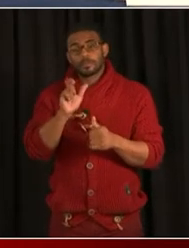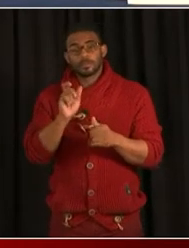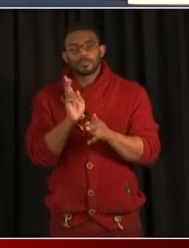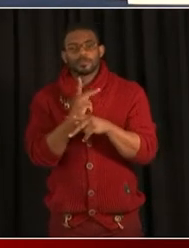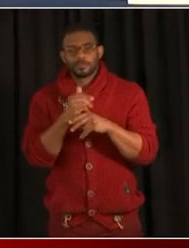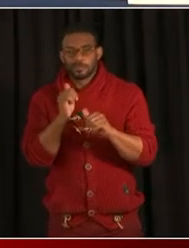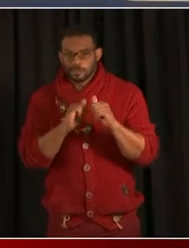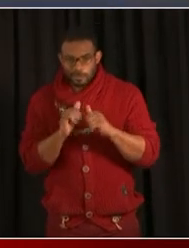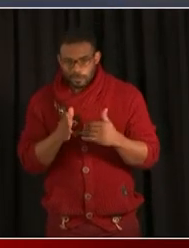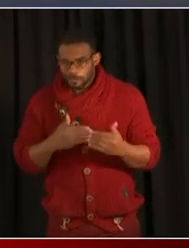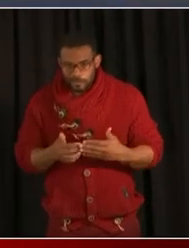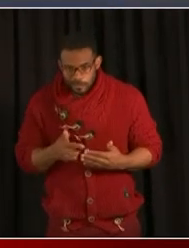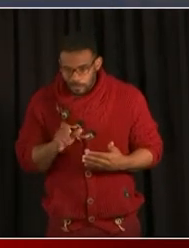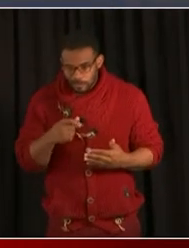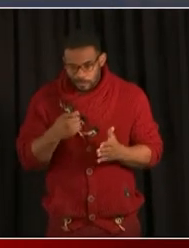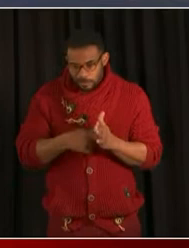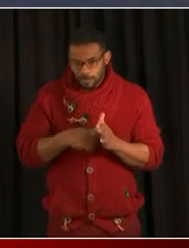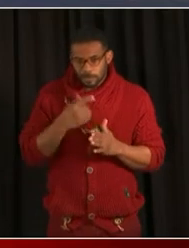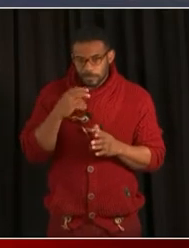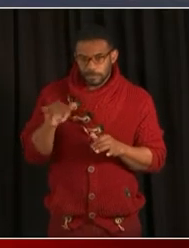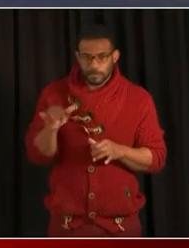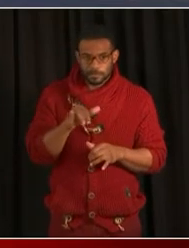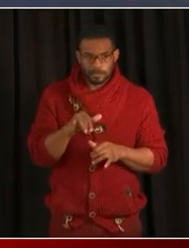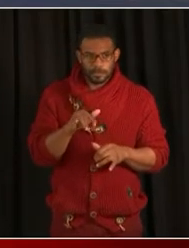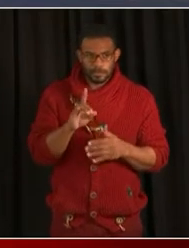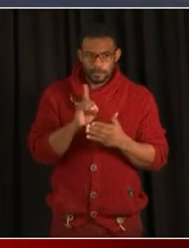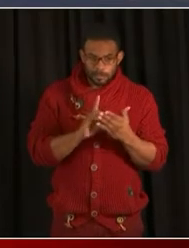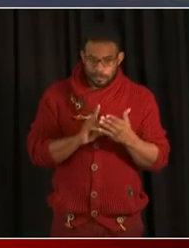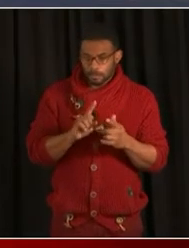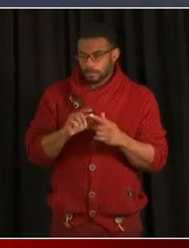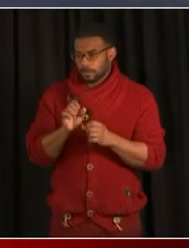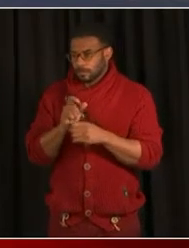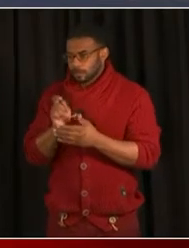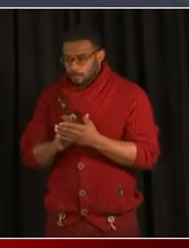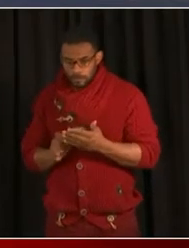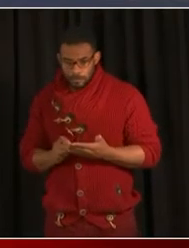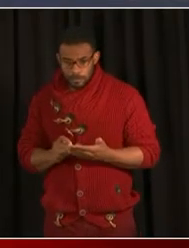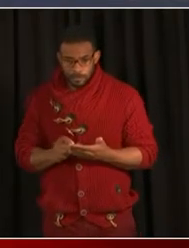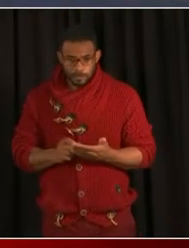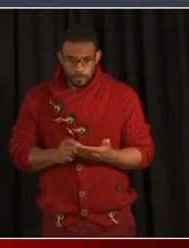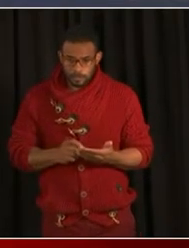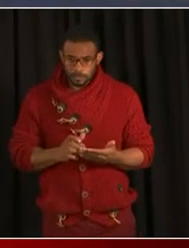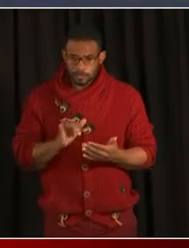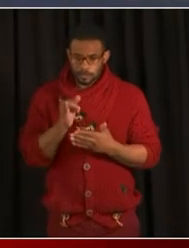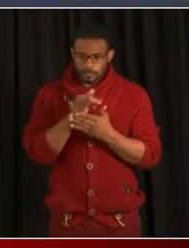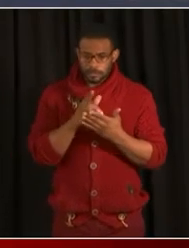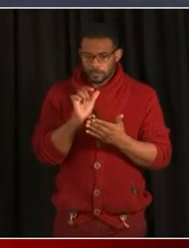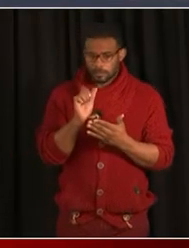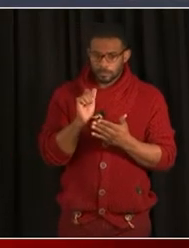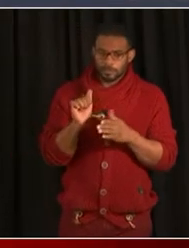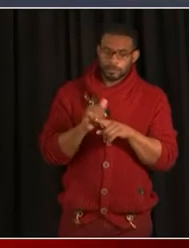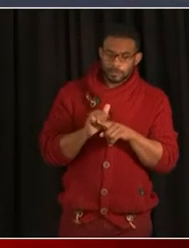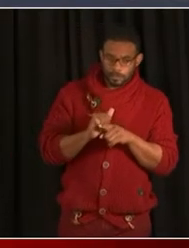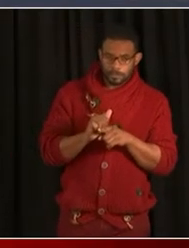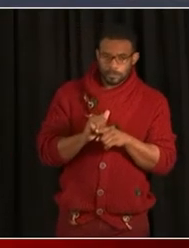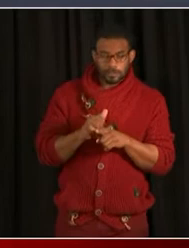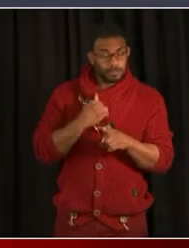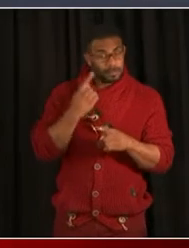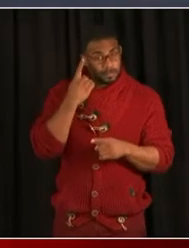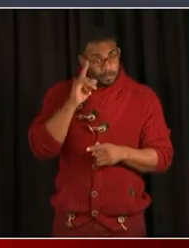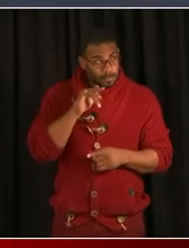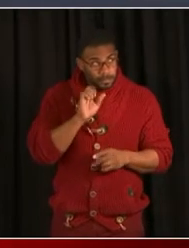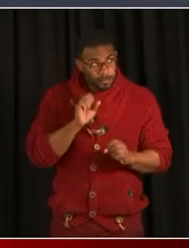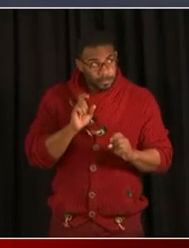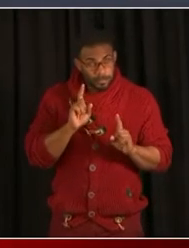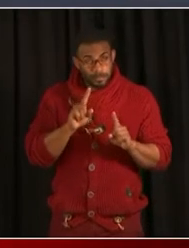have to produce the show anyway, so the expenses are the same. You need a designer, you need lighting. The artists have to rehearse. We thought